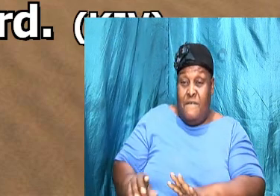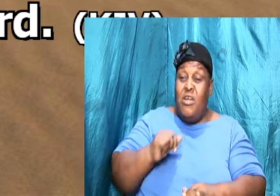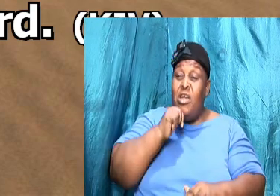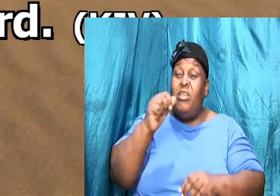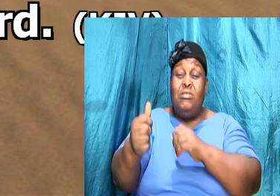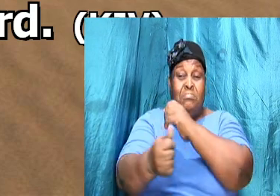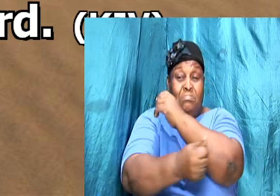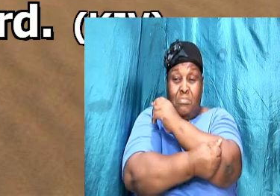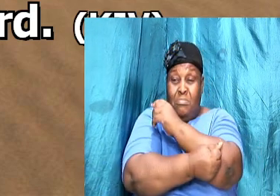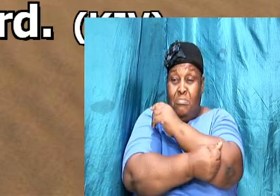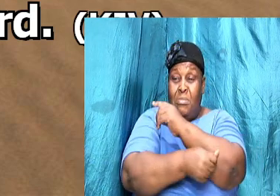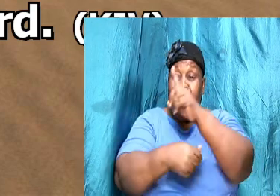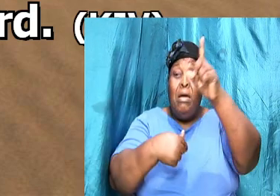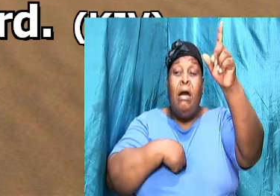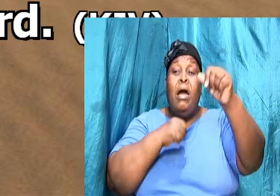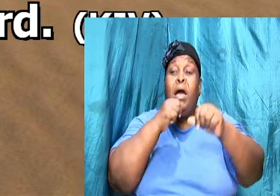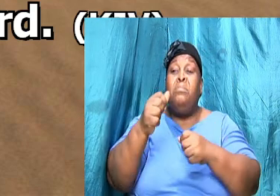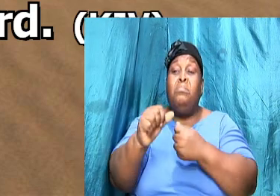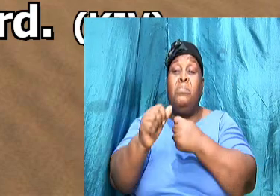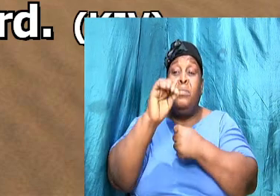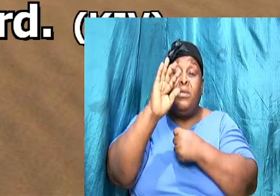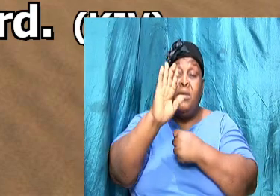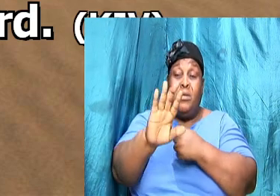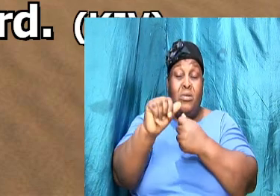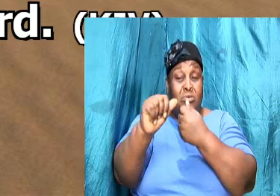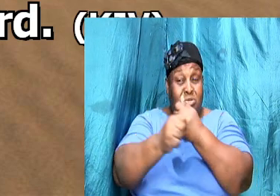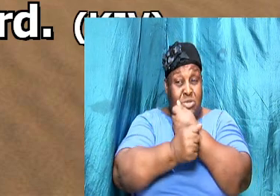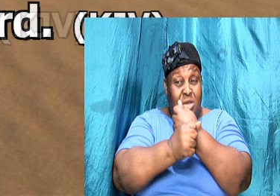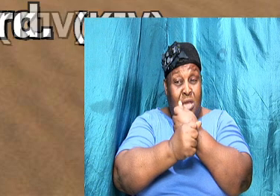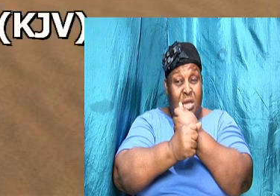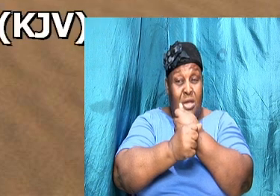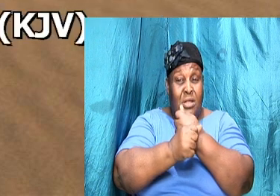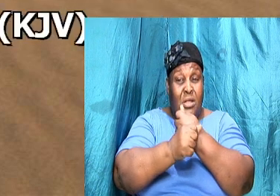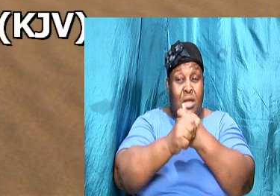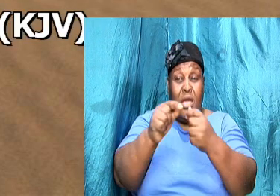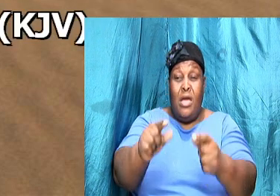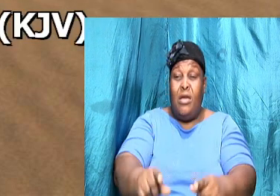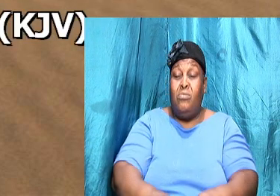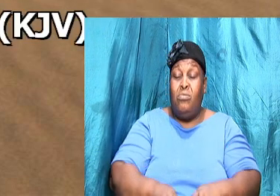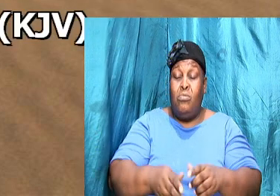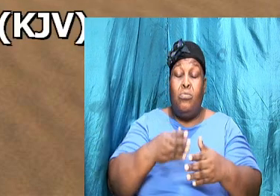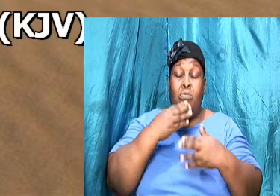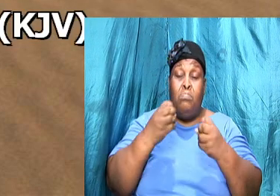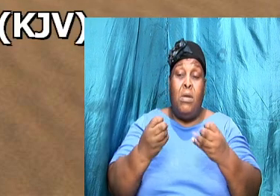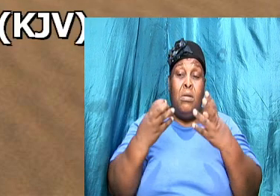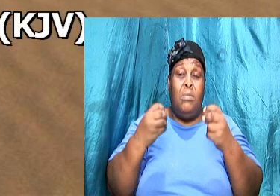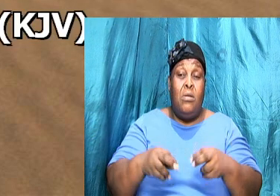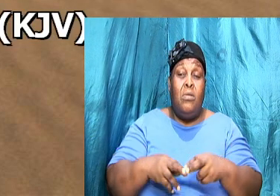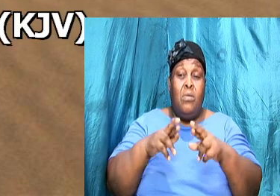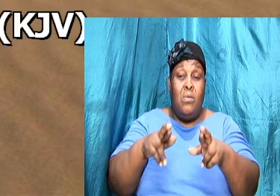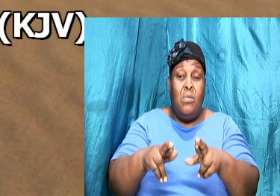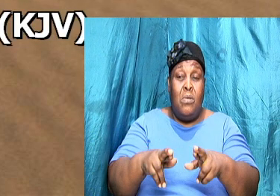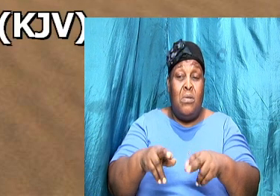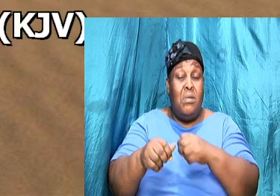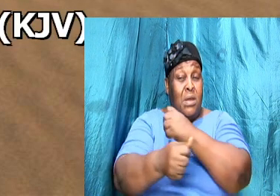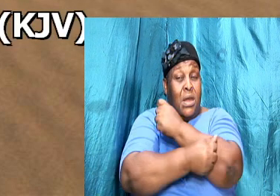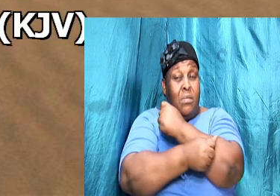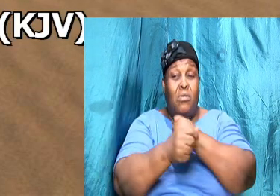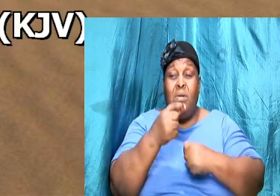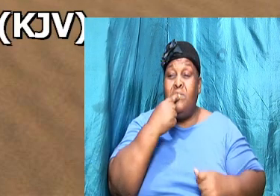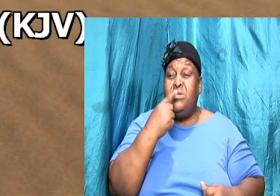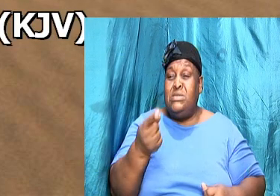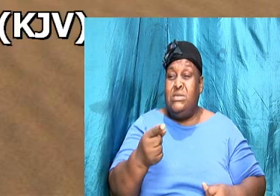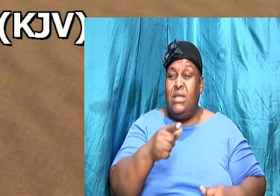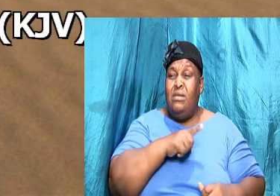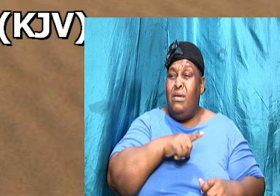Abram, I am thy shield and thy exceedingly great reward. And Abram said, Lord God,